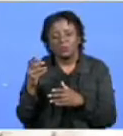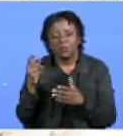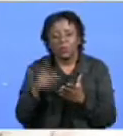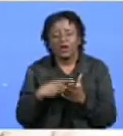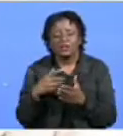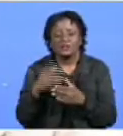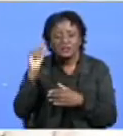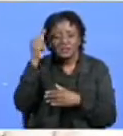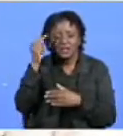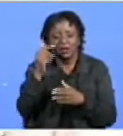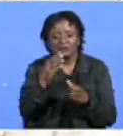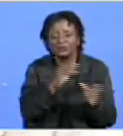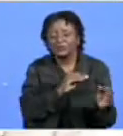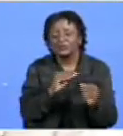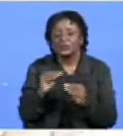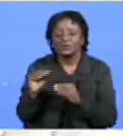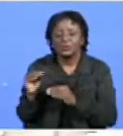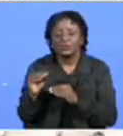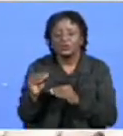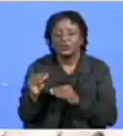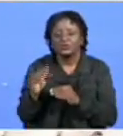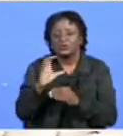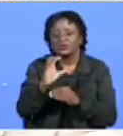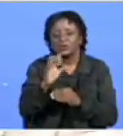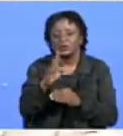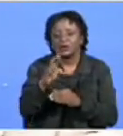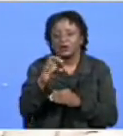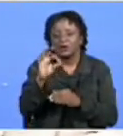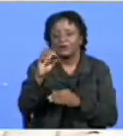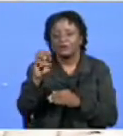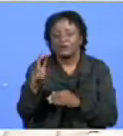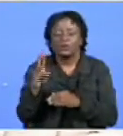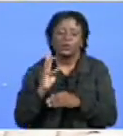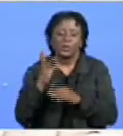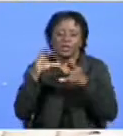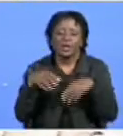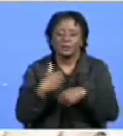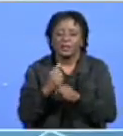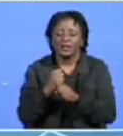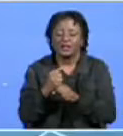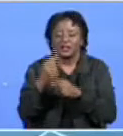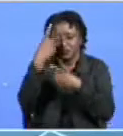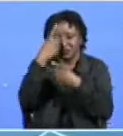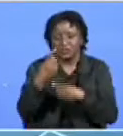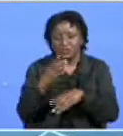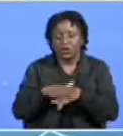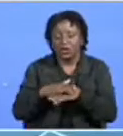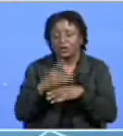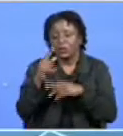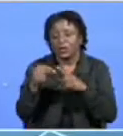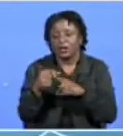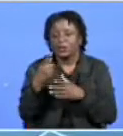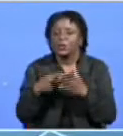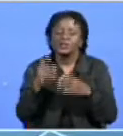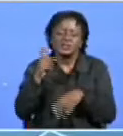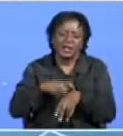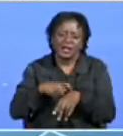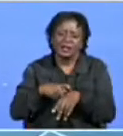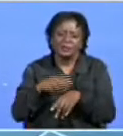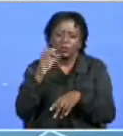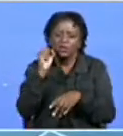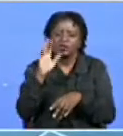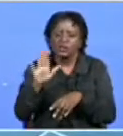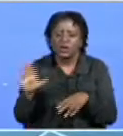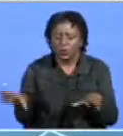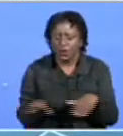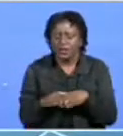left the curfew, then we'd be able to make a decision on when we could do it. What time was your wedding expected to take place today? And do you